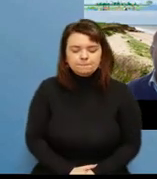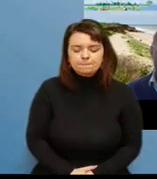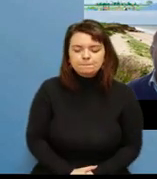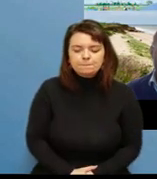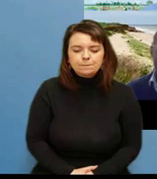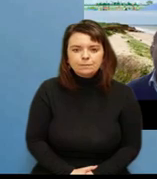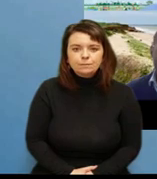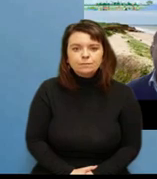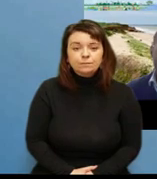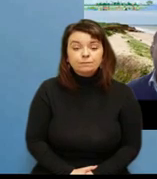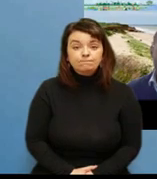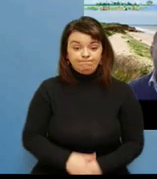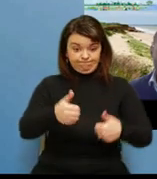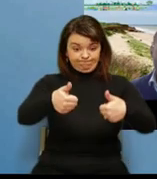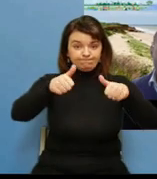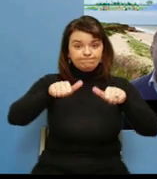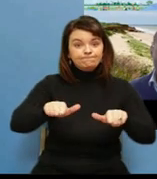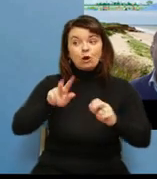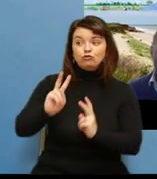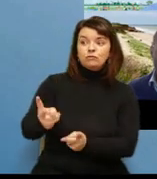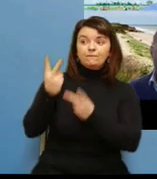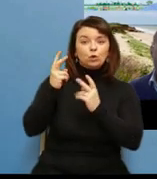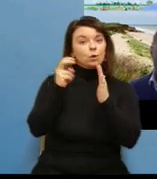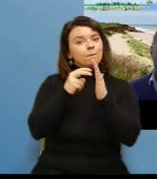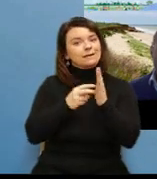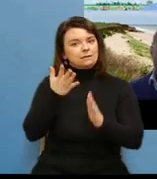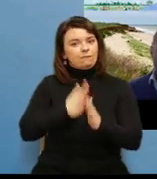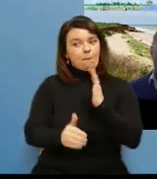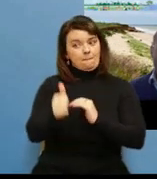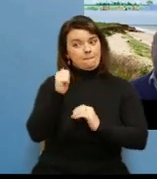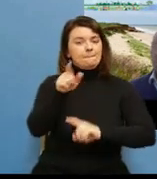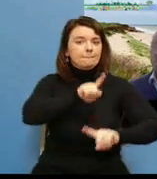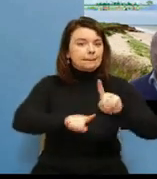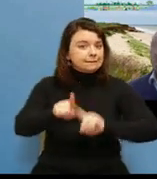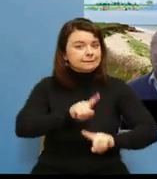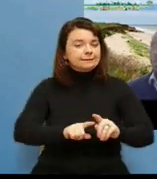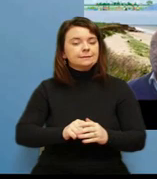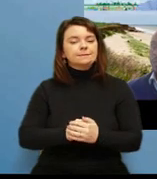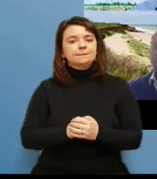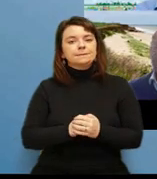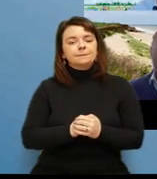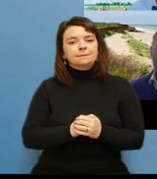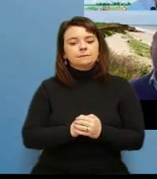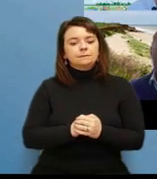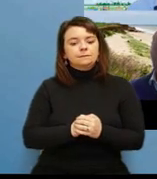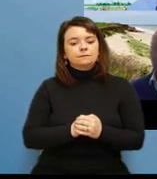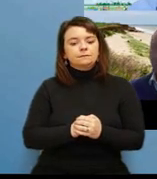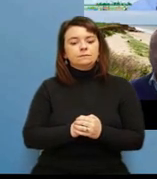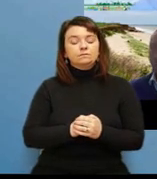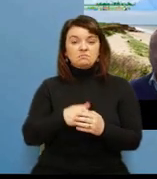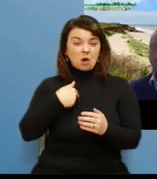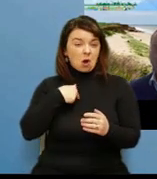That takes me to a review of the minutes of the last meeting. I will take it in